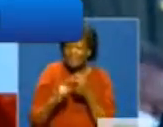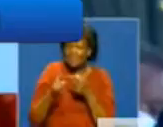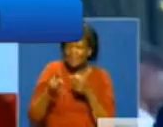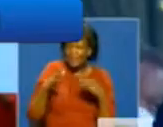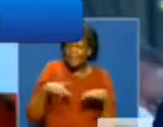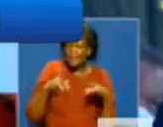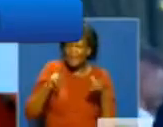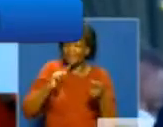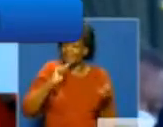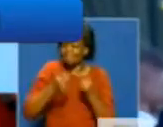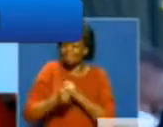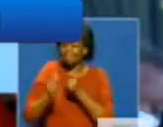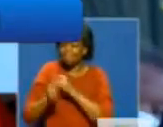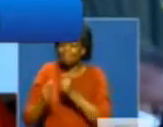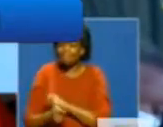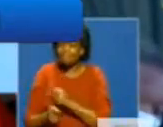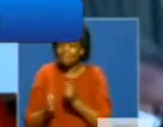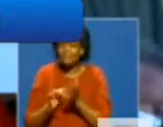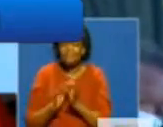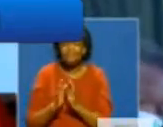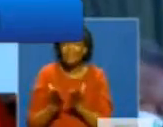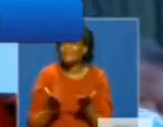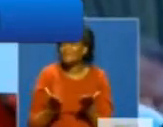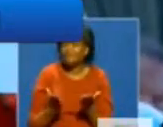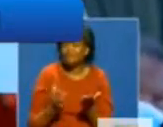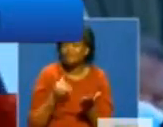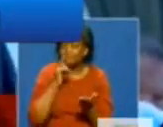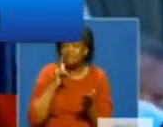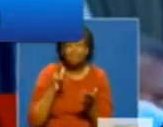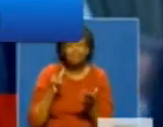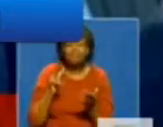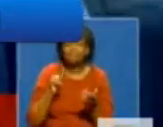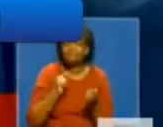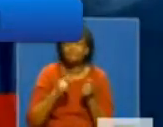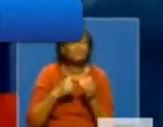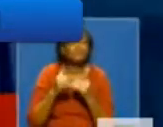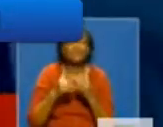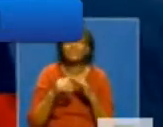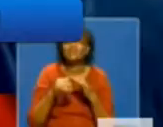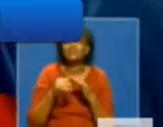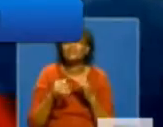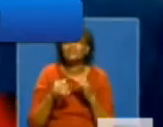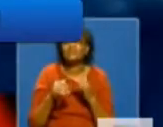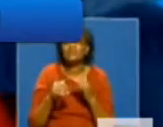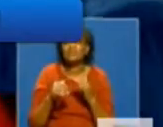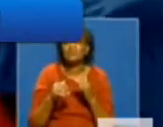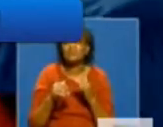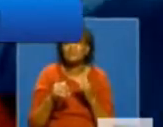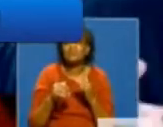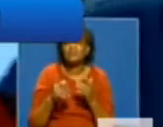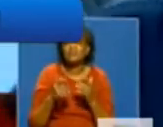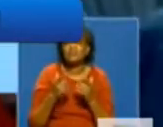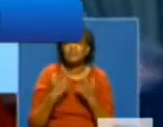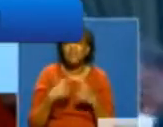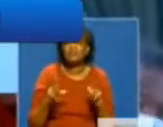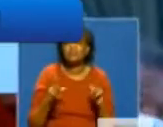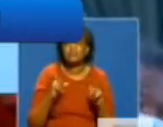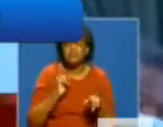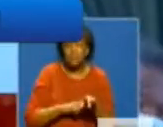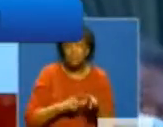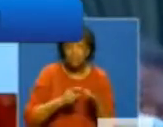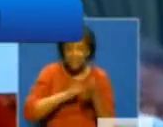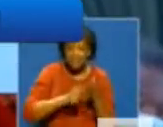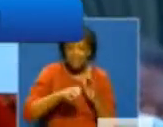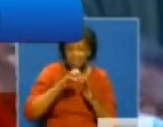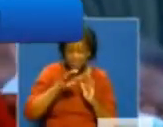those. Even the Bible has not been translated into all the constitutions. My Lord, even when we were writing the constitution that is now